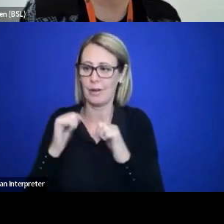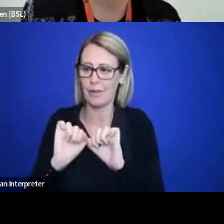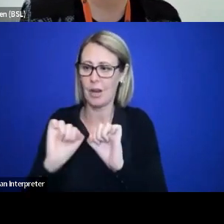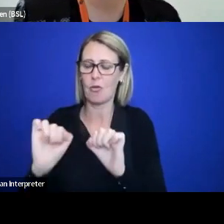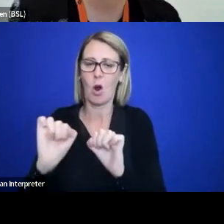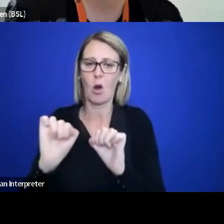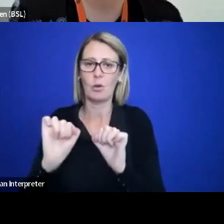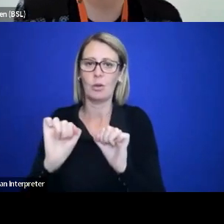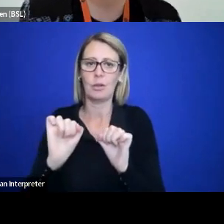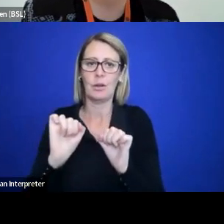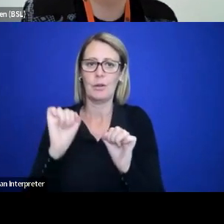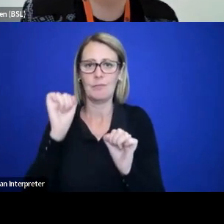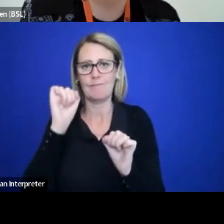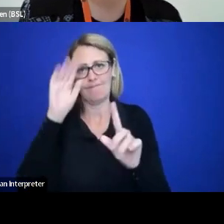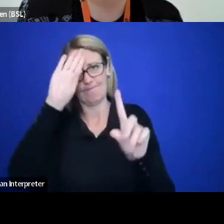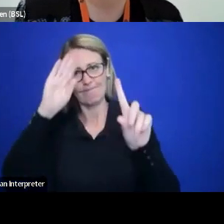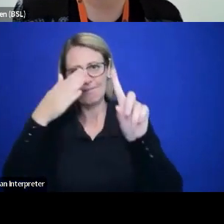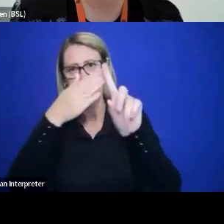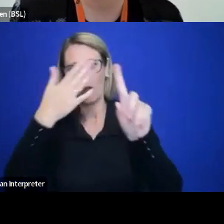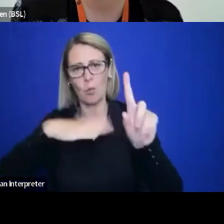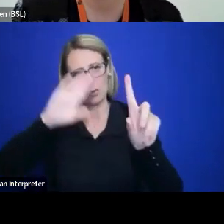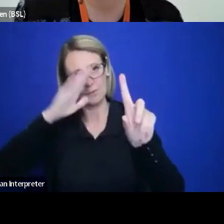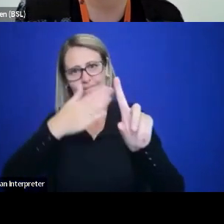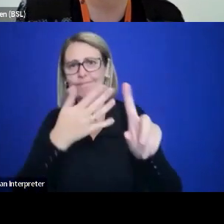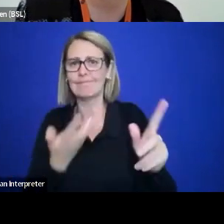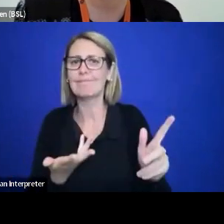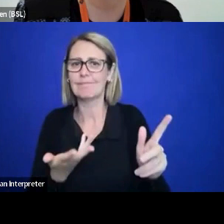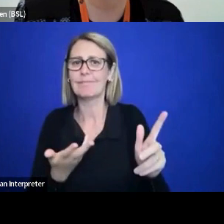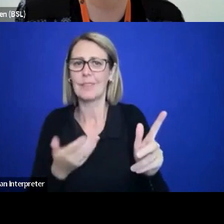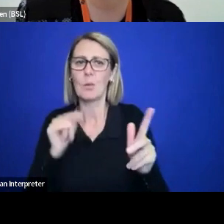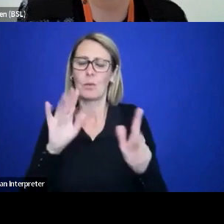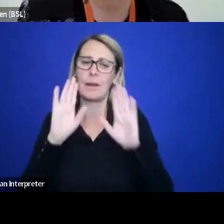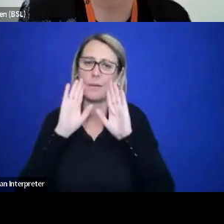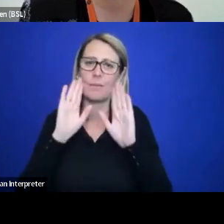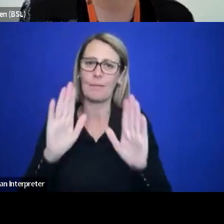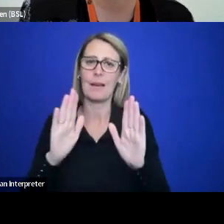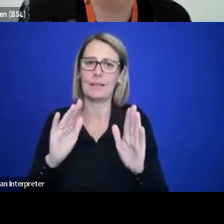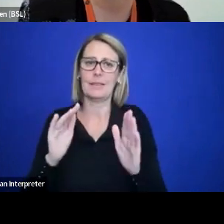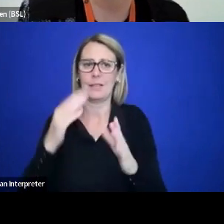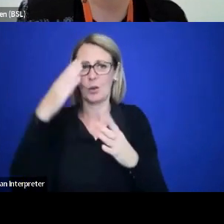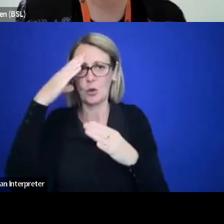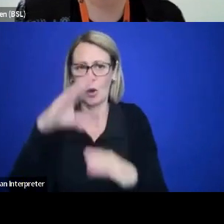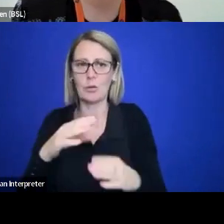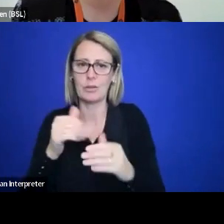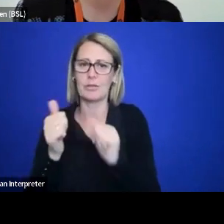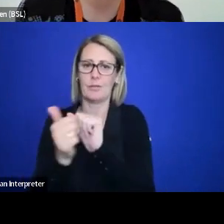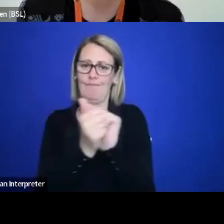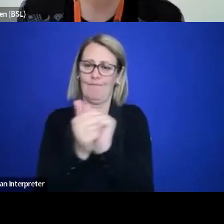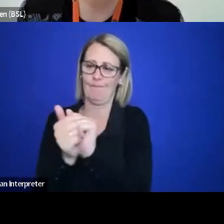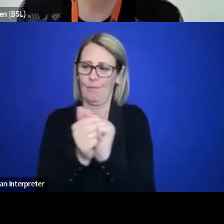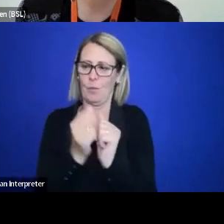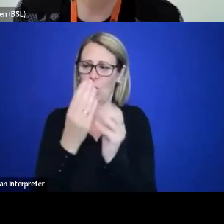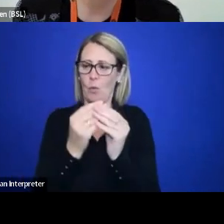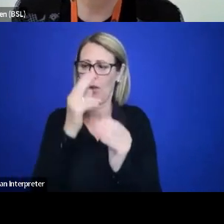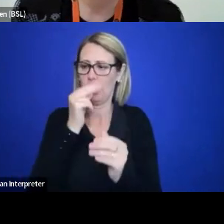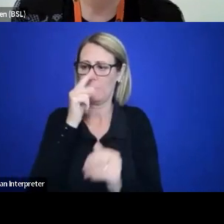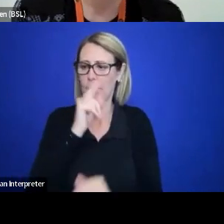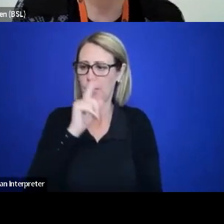of aspirations that they're wanting to focus. And we're lucky to have amazing coaches that work alongside young